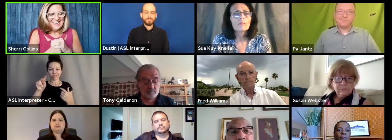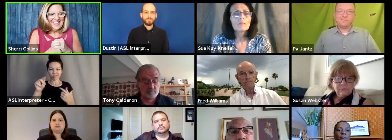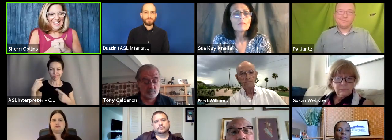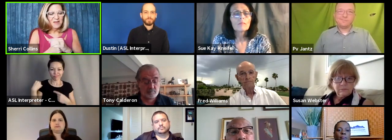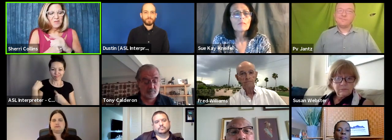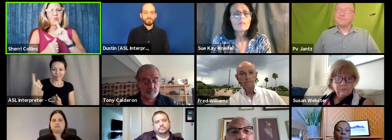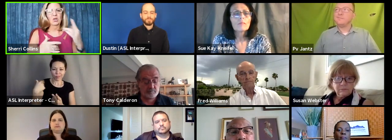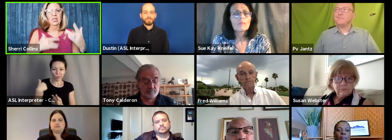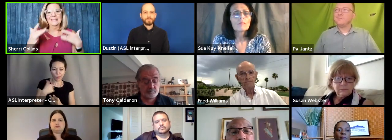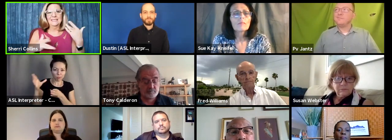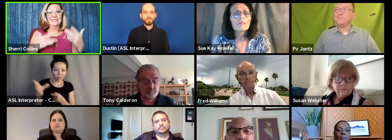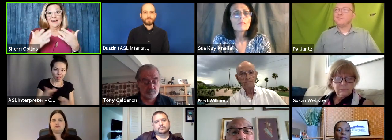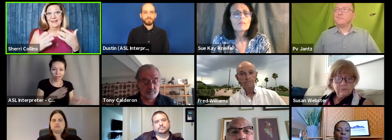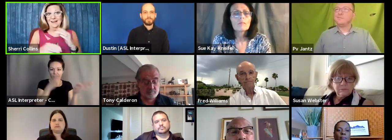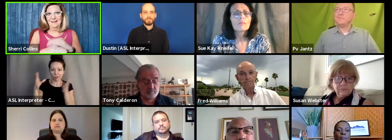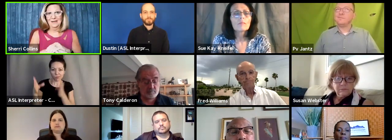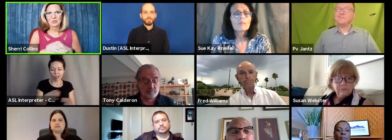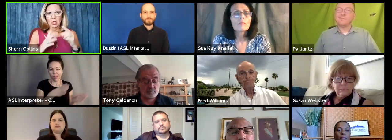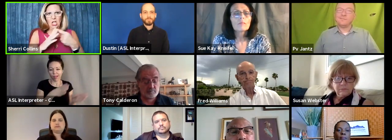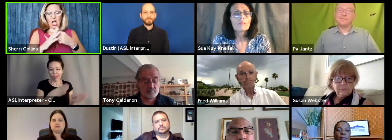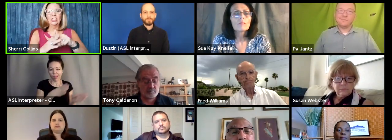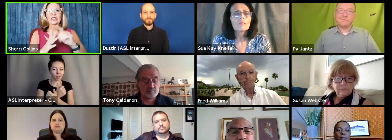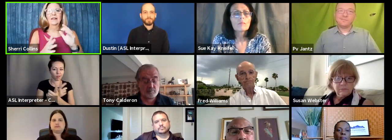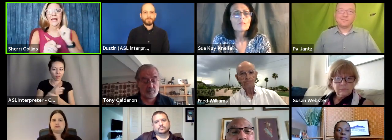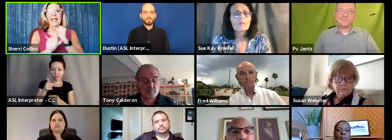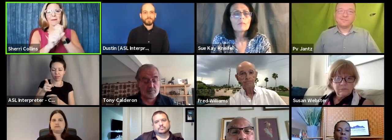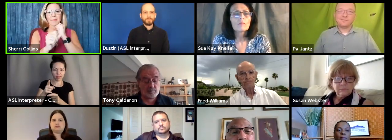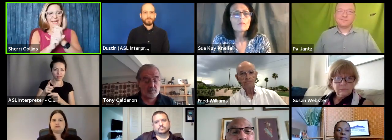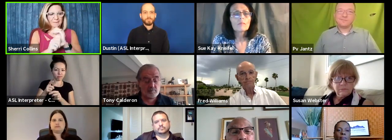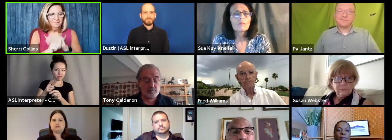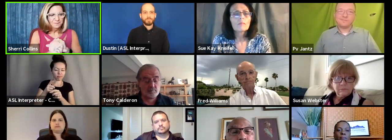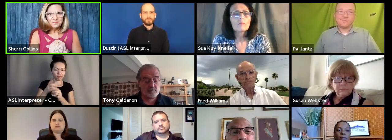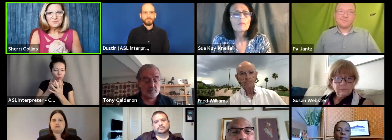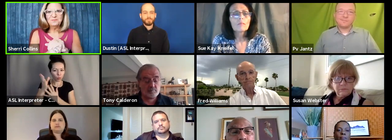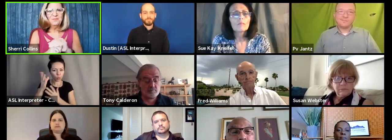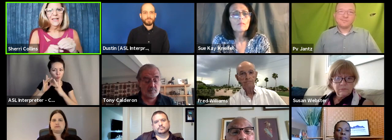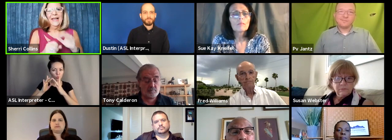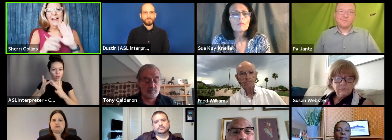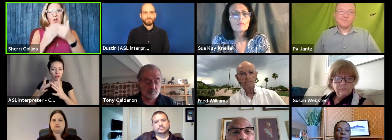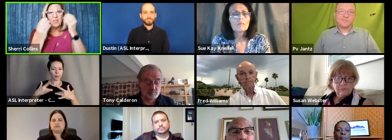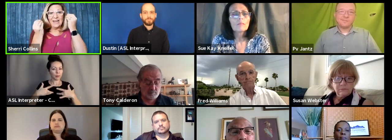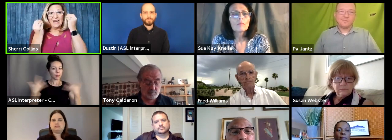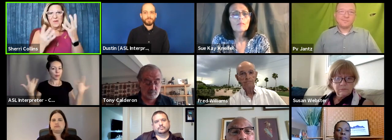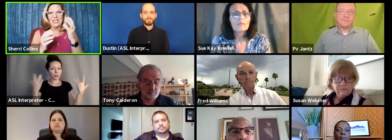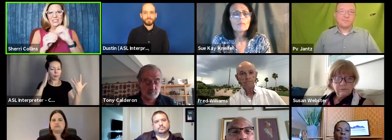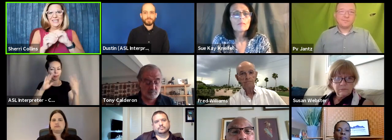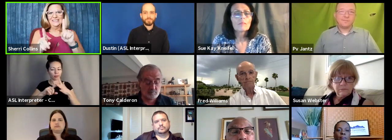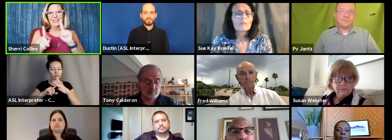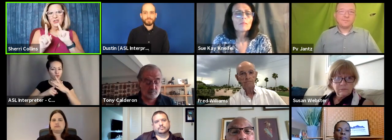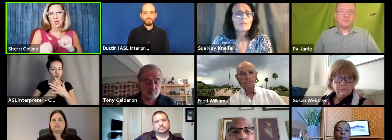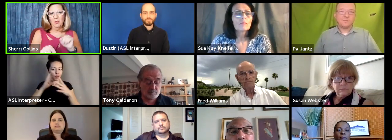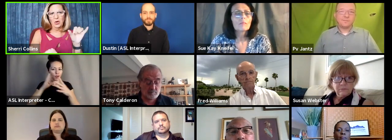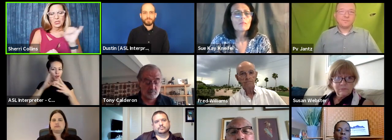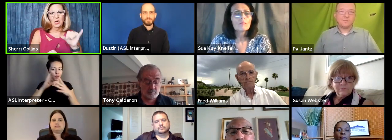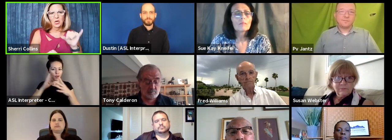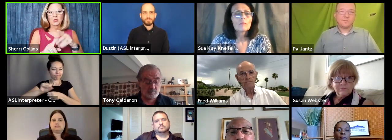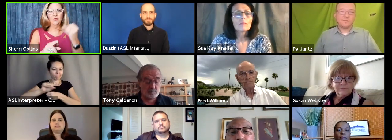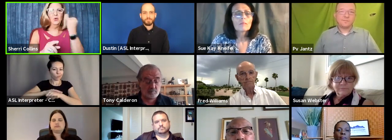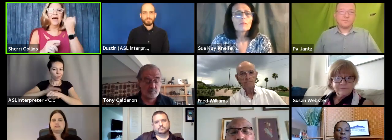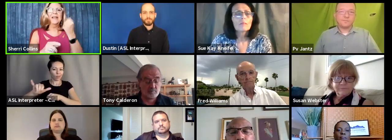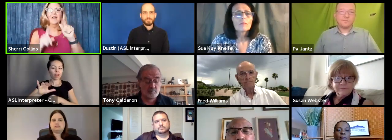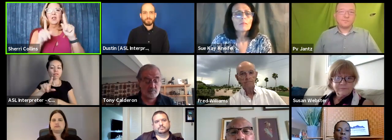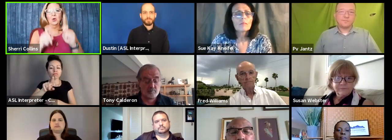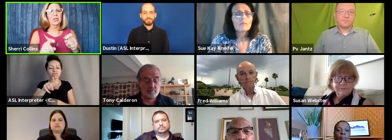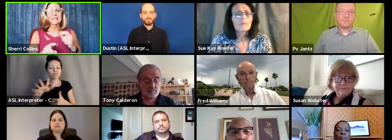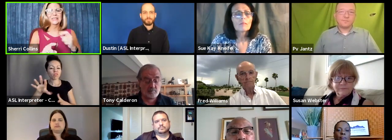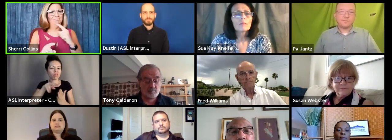online, and we're really excited to launch the campaign. And all that information is in your report as well. So if